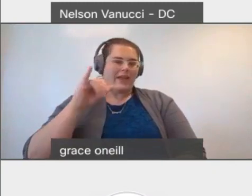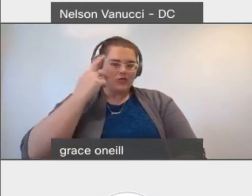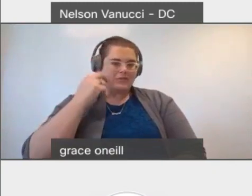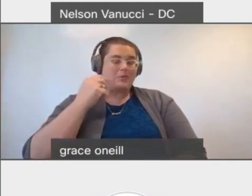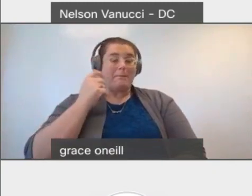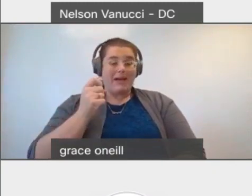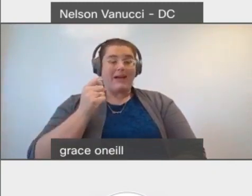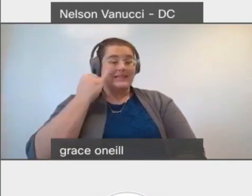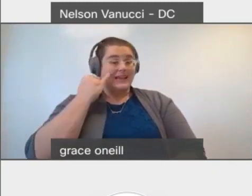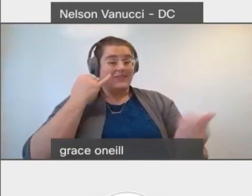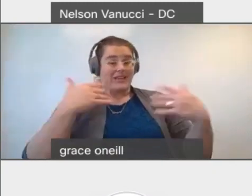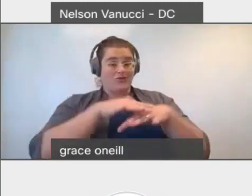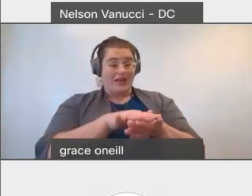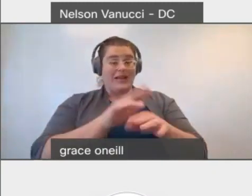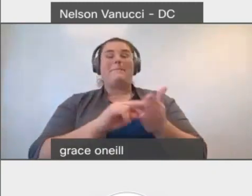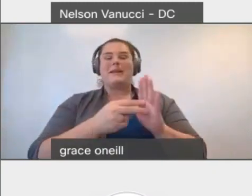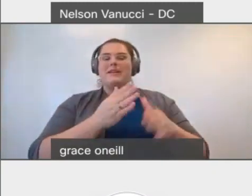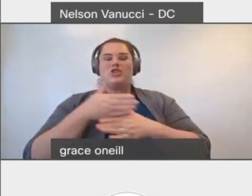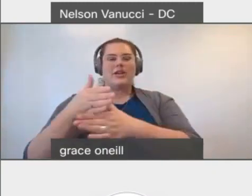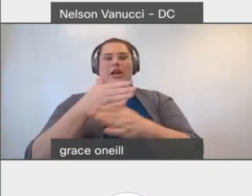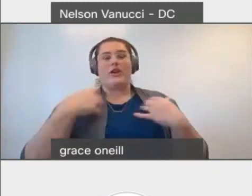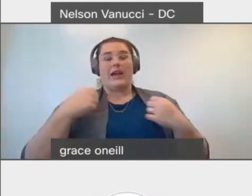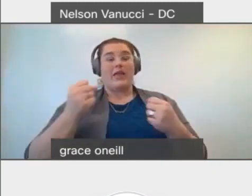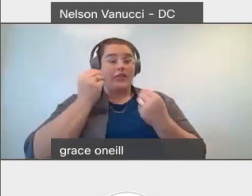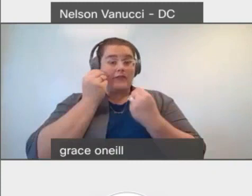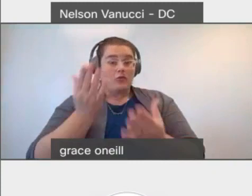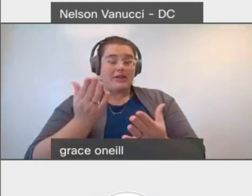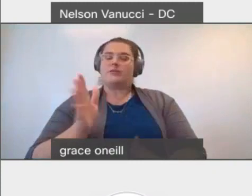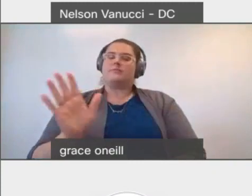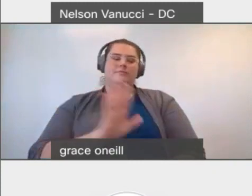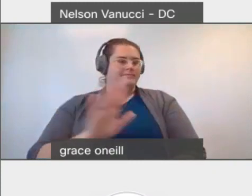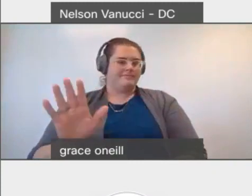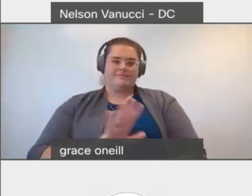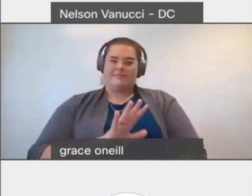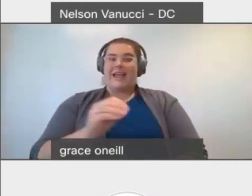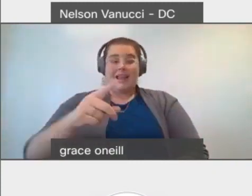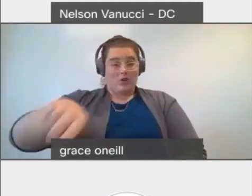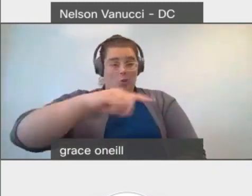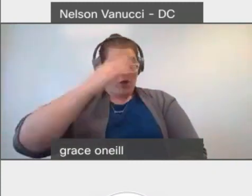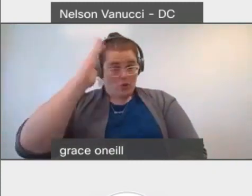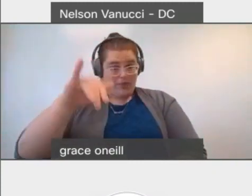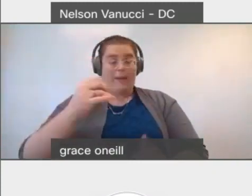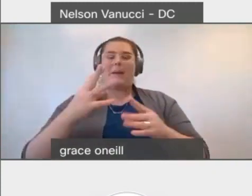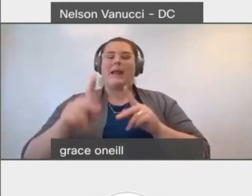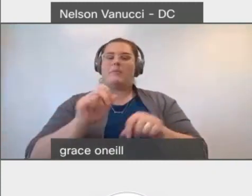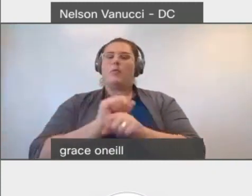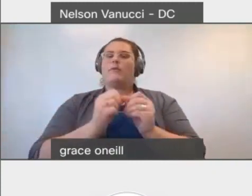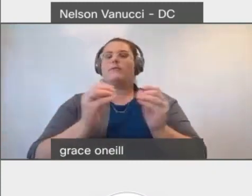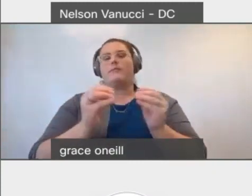with someone else. And as all of you know, people work for a variety of different employers.